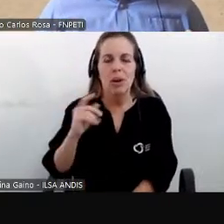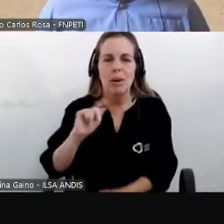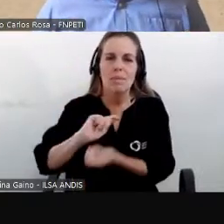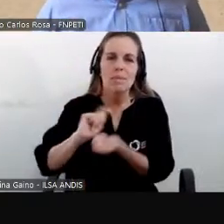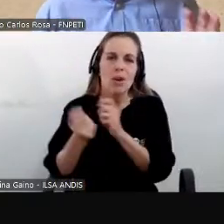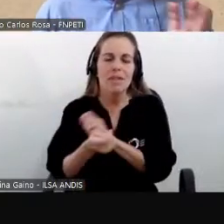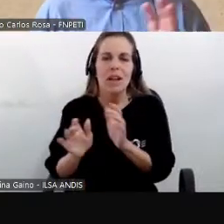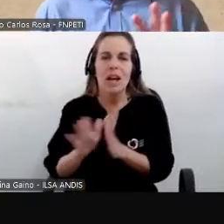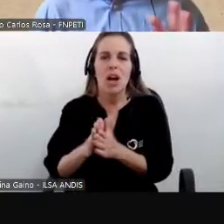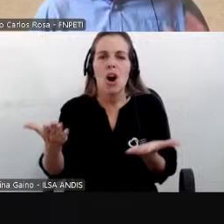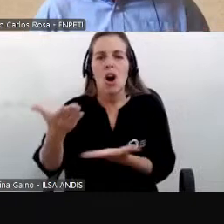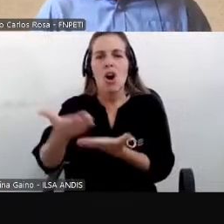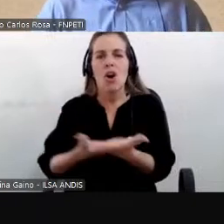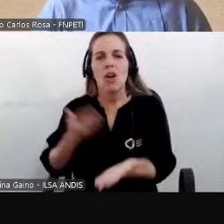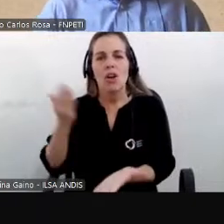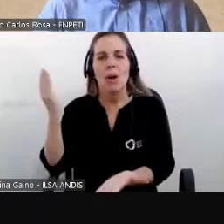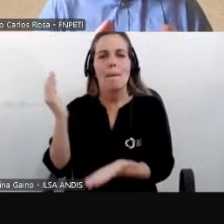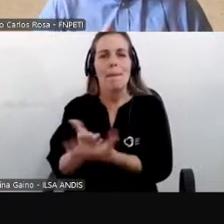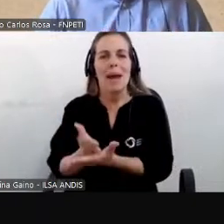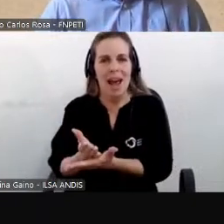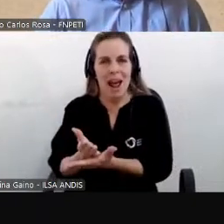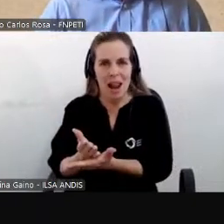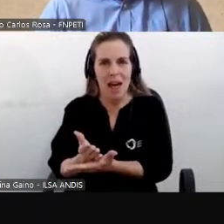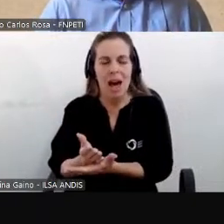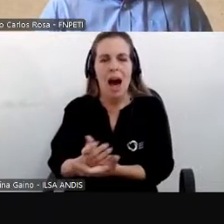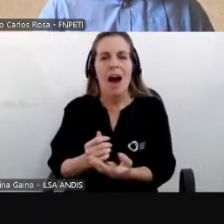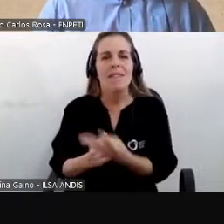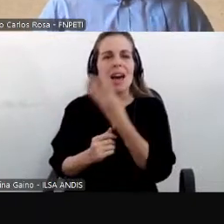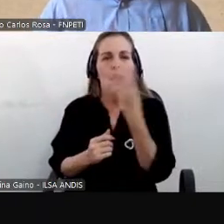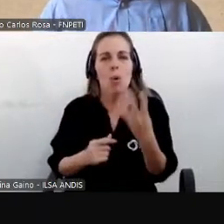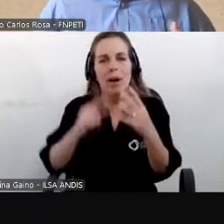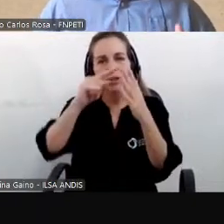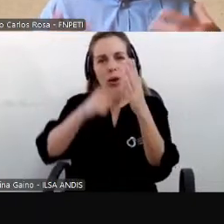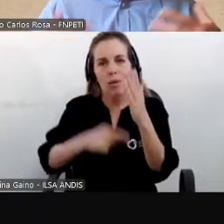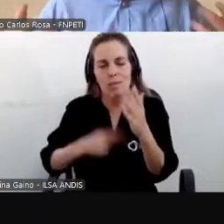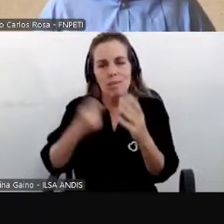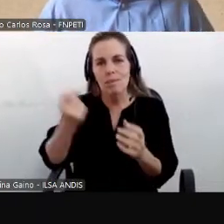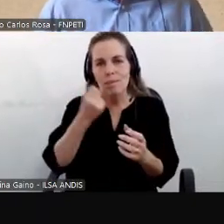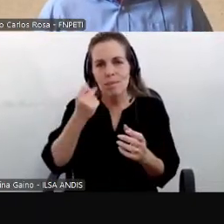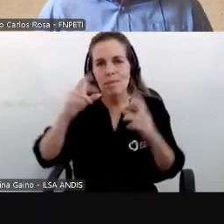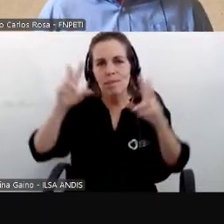was set forth by amending the Criminal Code